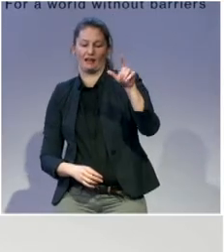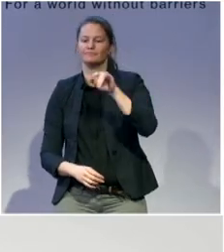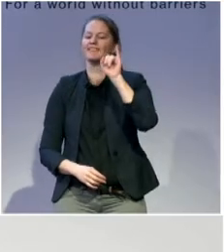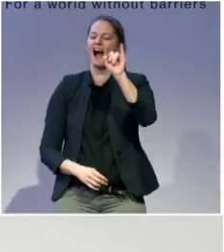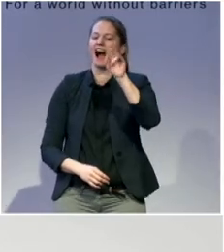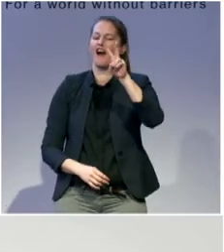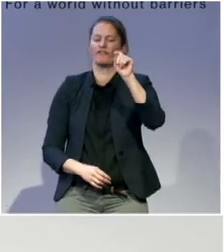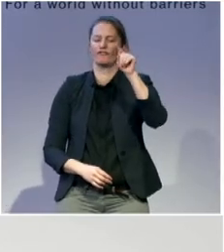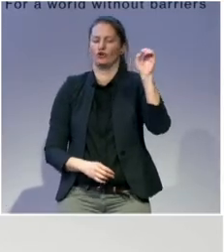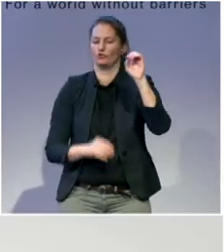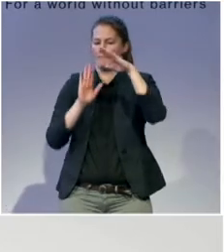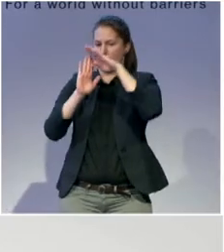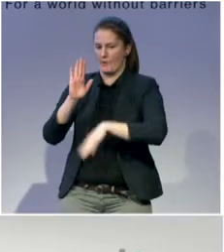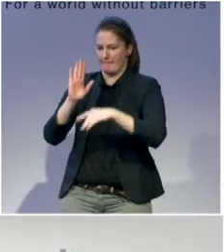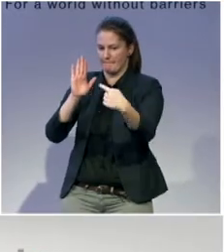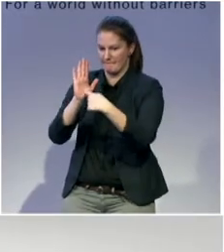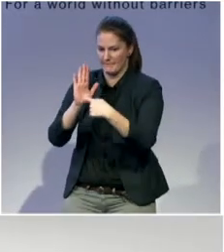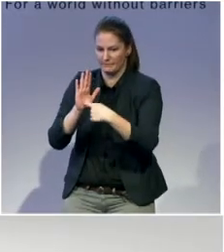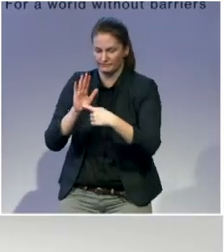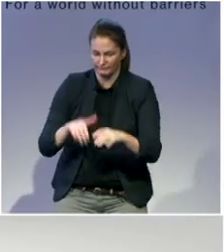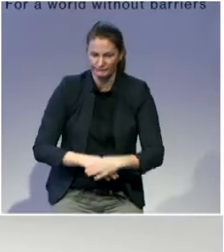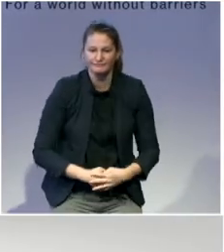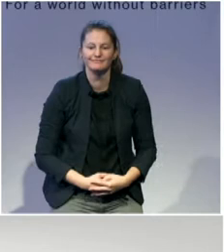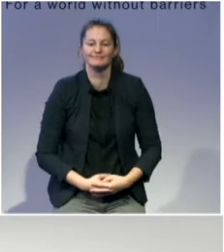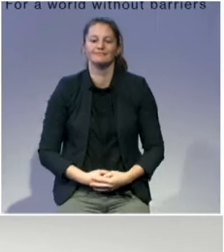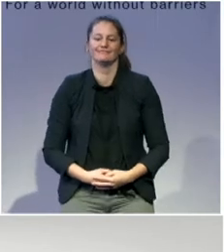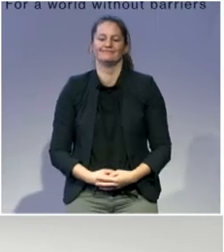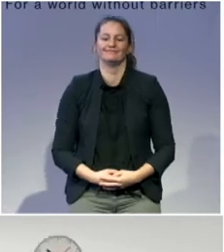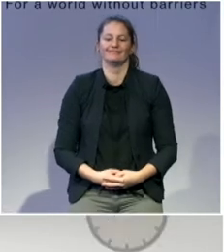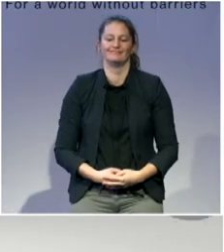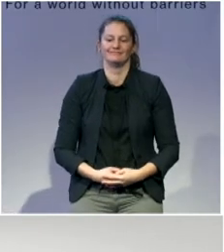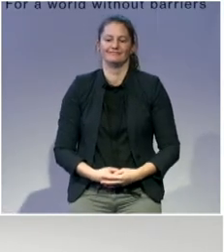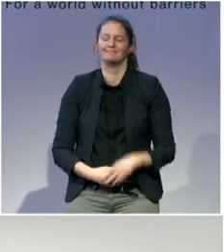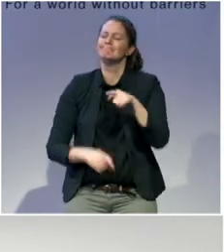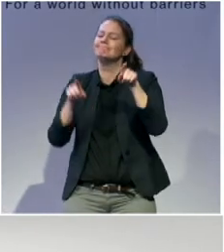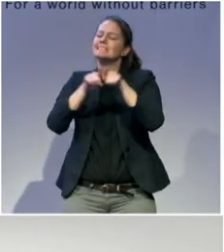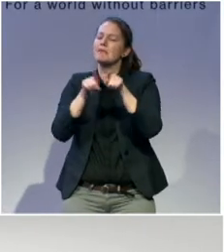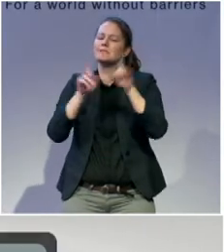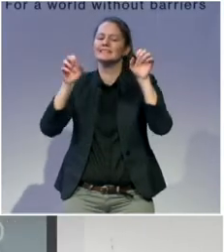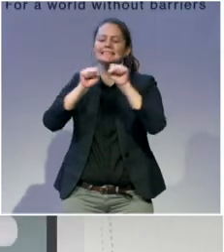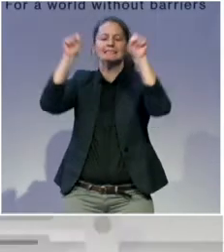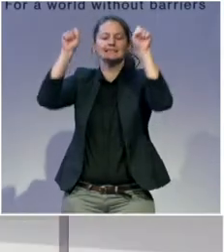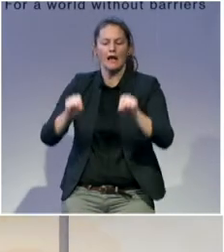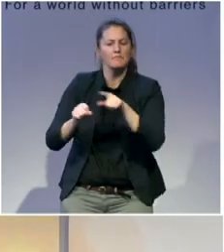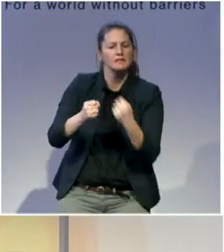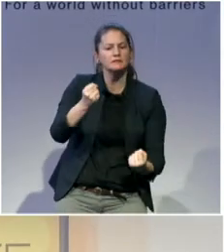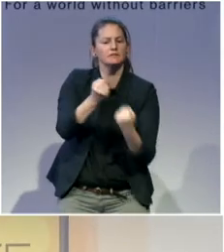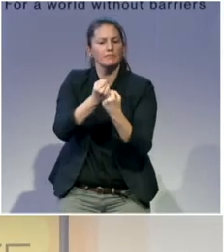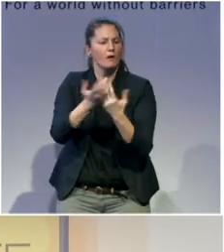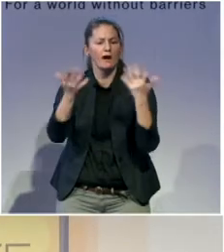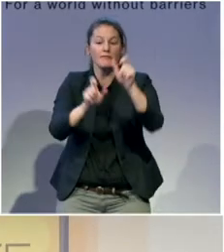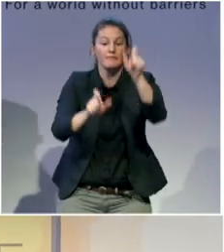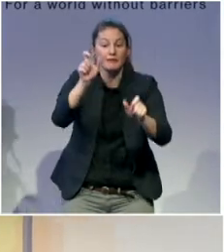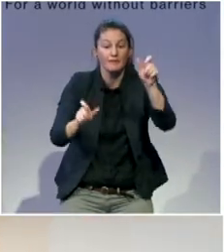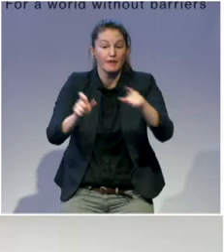iVote is a system that allows blind voters and people with disabilities to vote online by using its web-based platform or